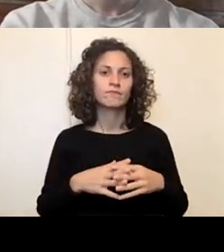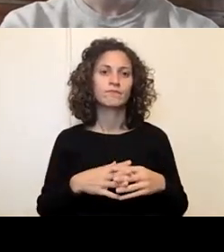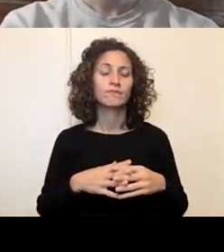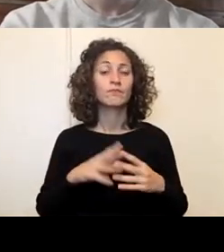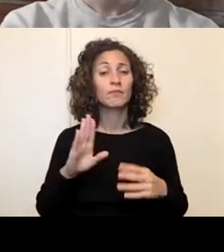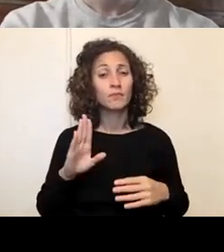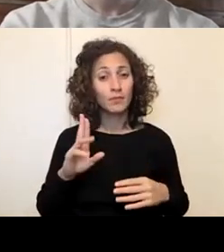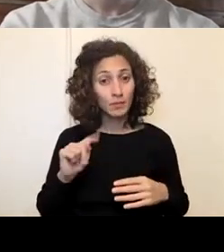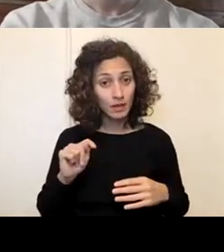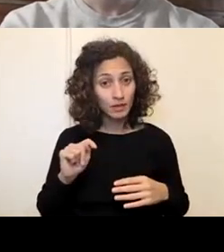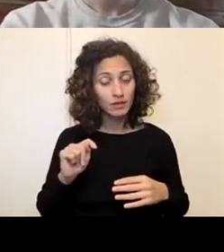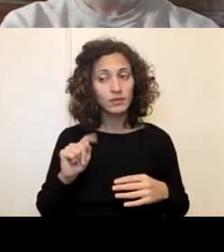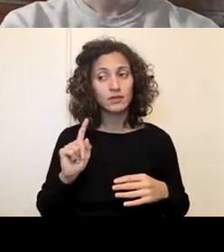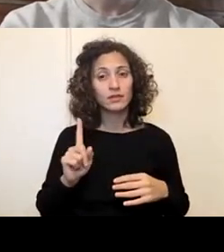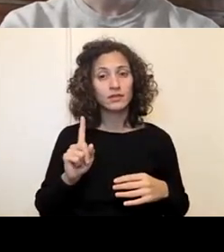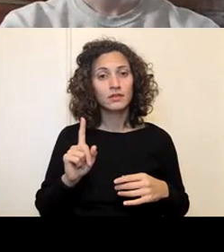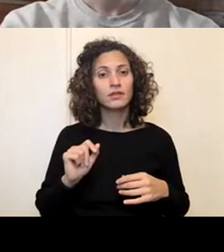But